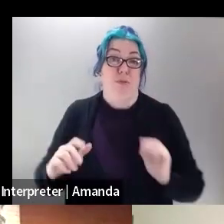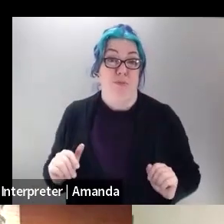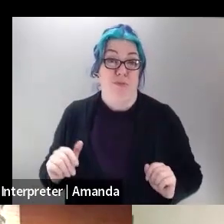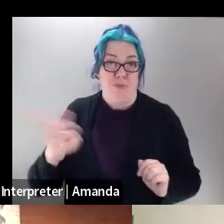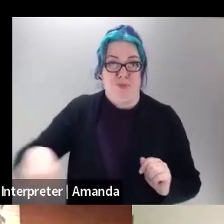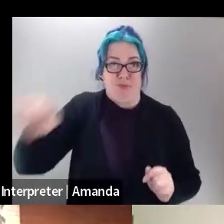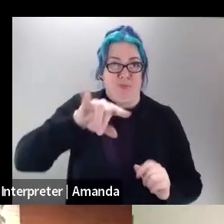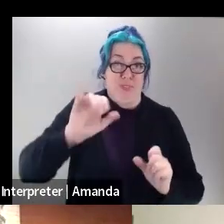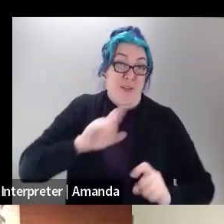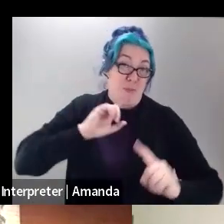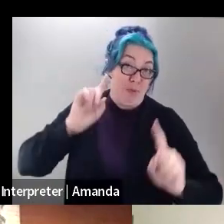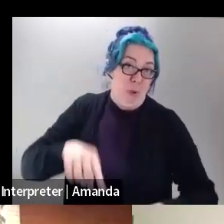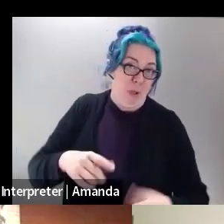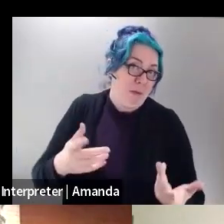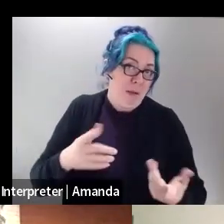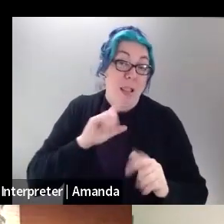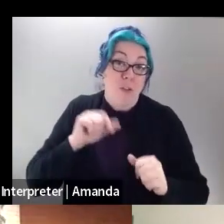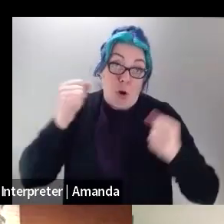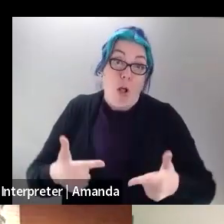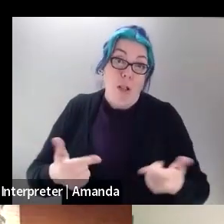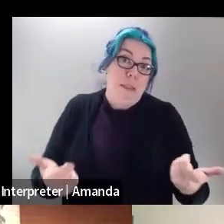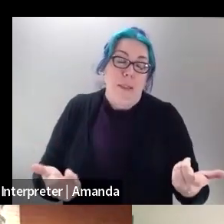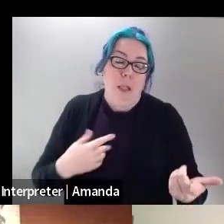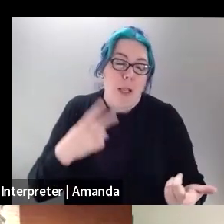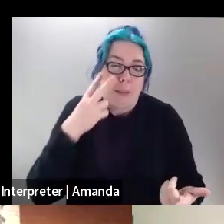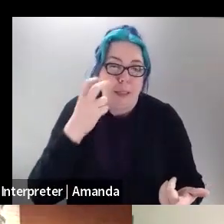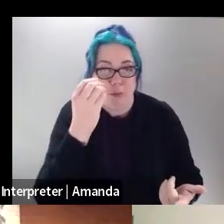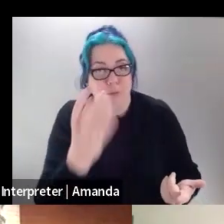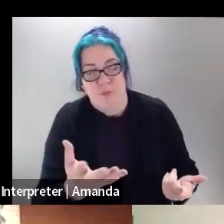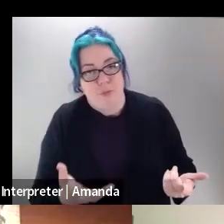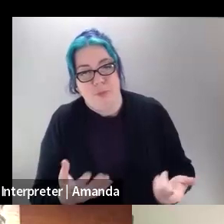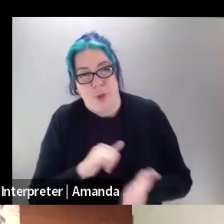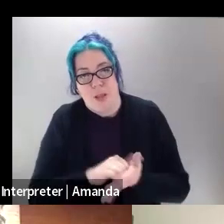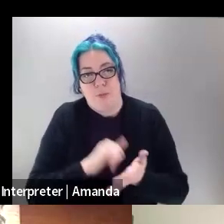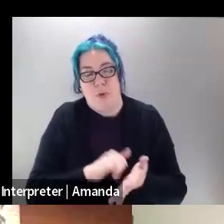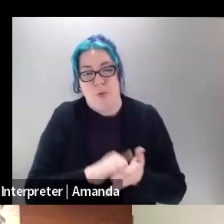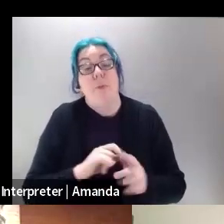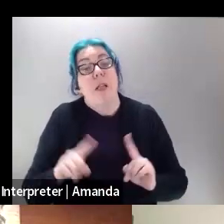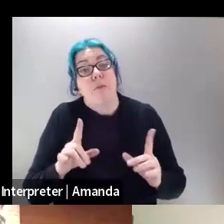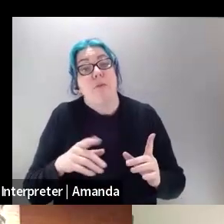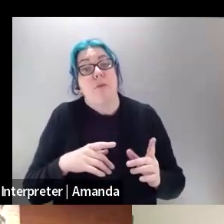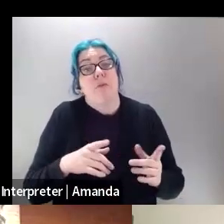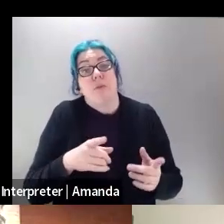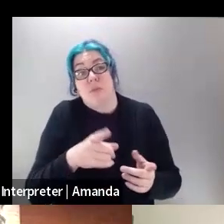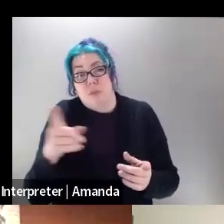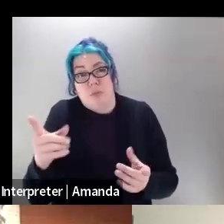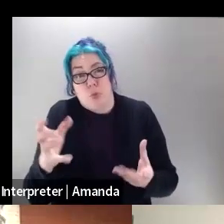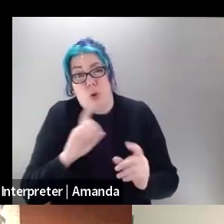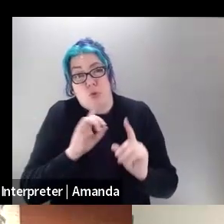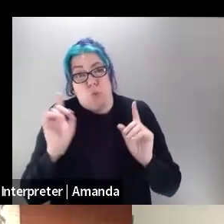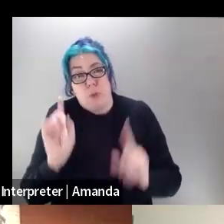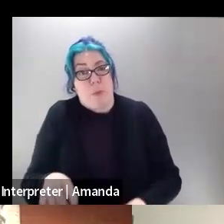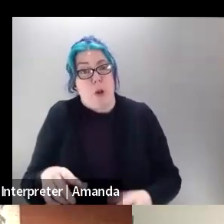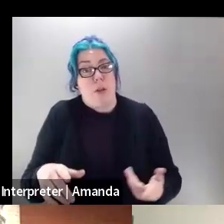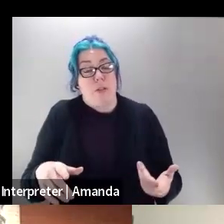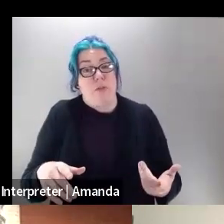panelists. We're not going to answer all these questions, folks. Sorry, I don't think. I'm going to invite you to just speak about